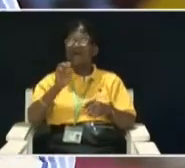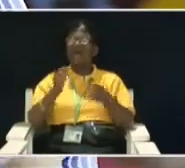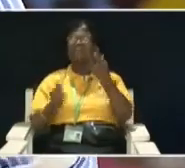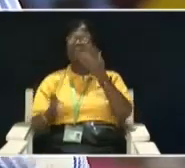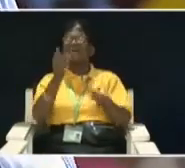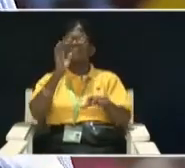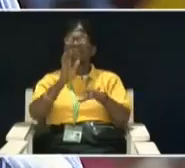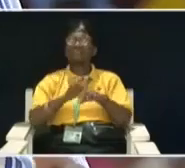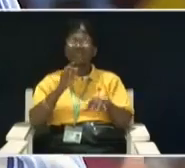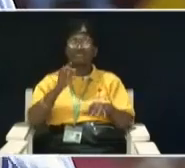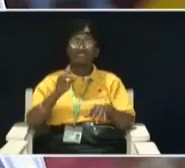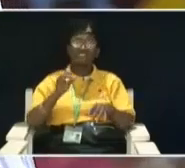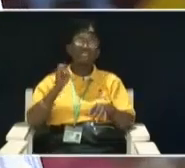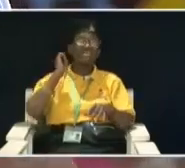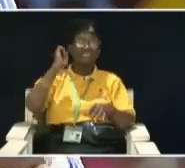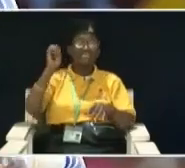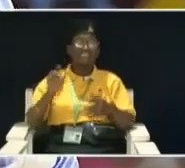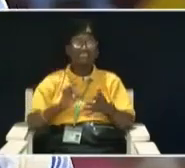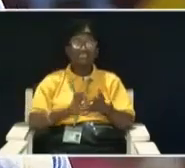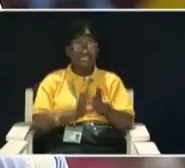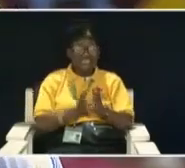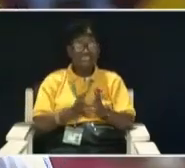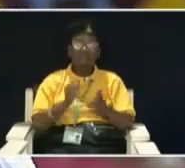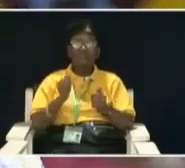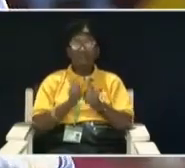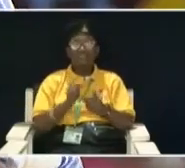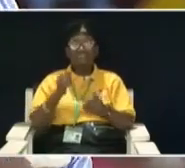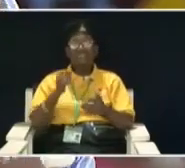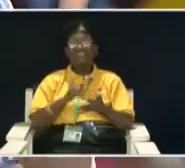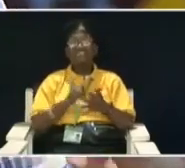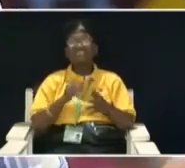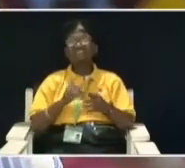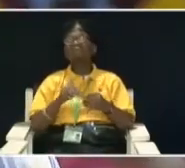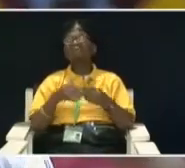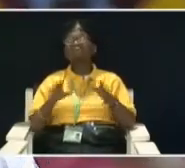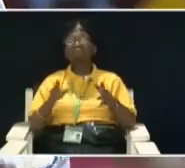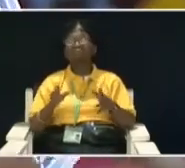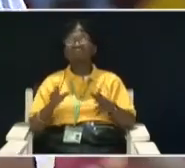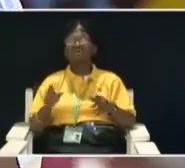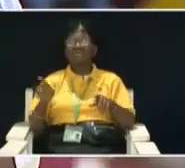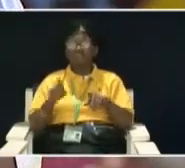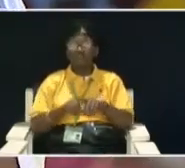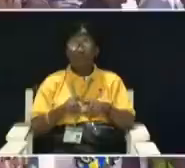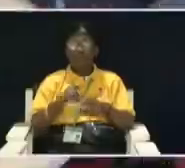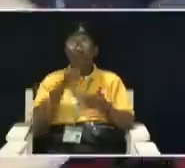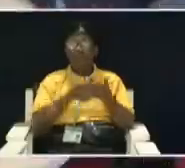why the victory God is going to give to somebody tonight is going to be permanent.